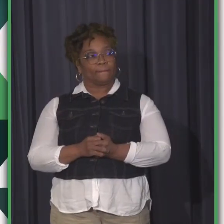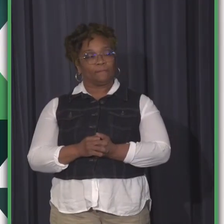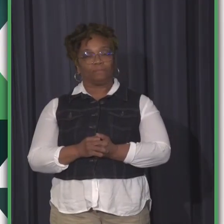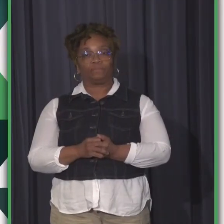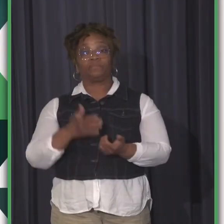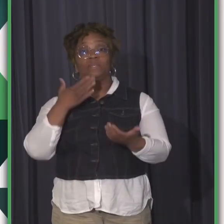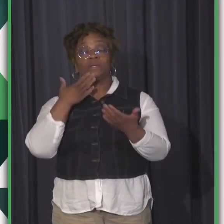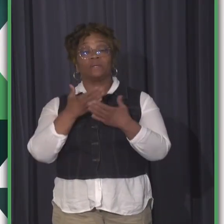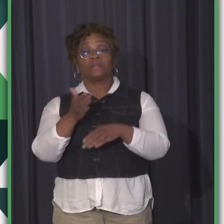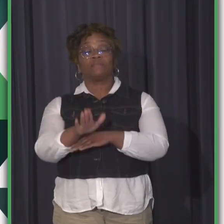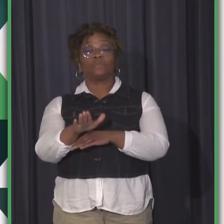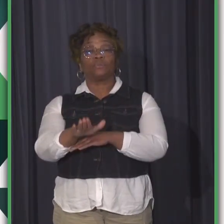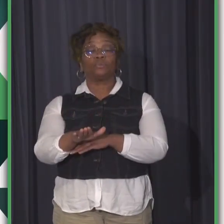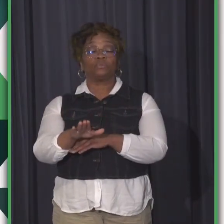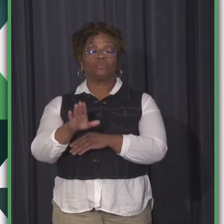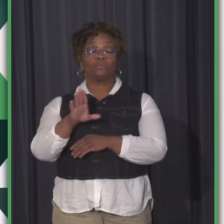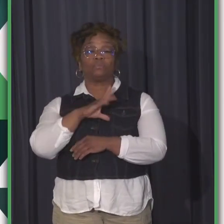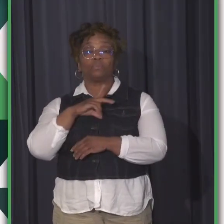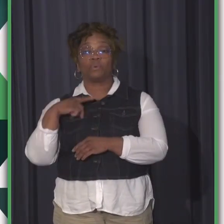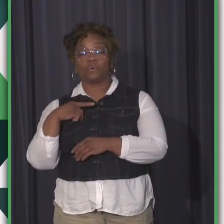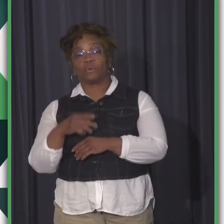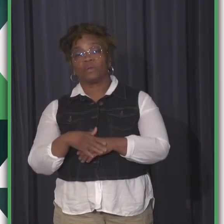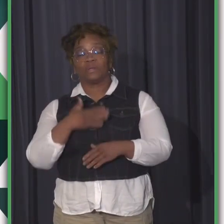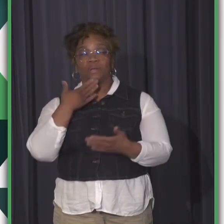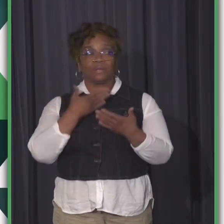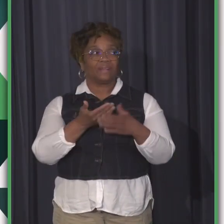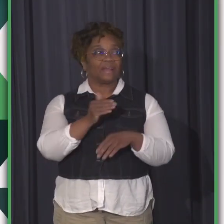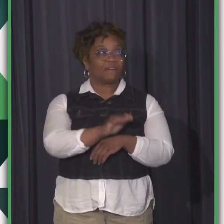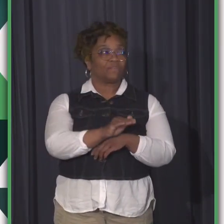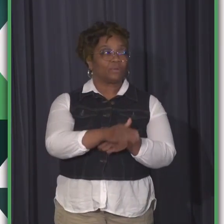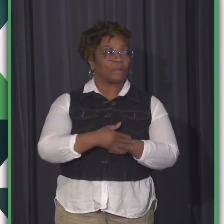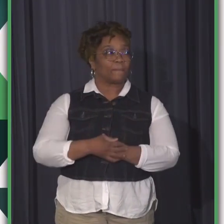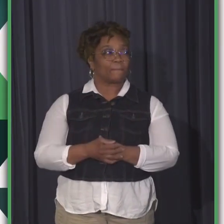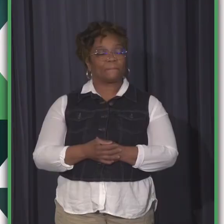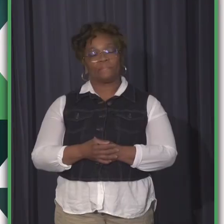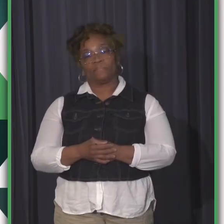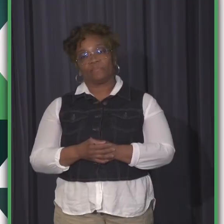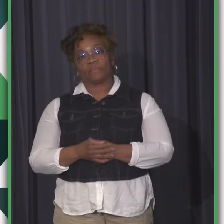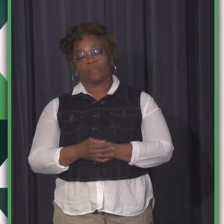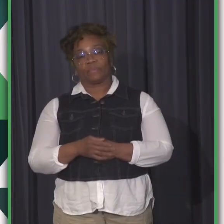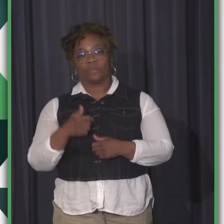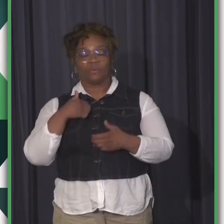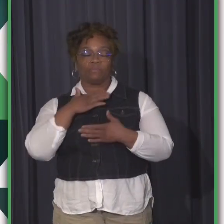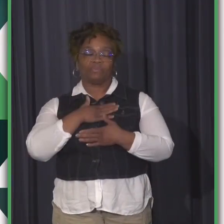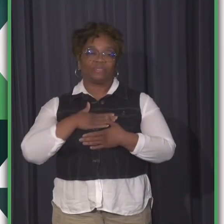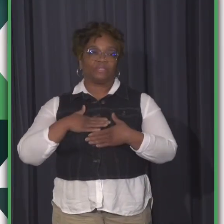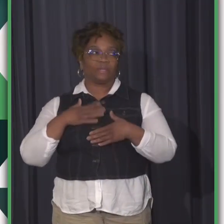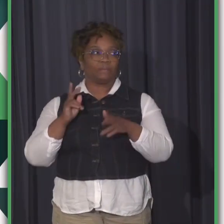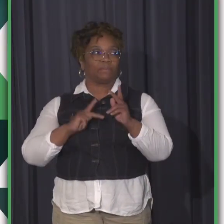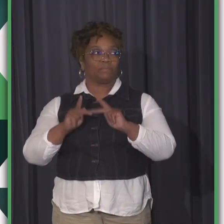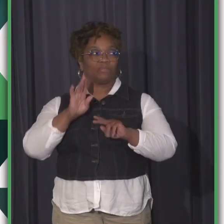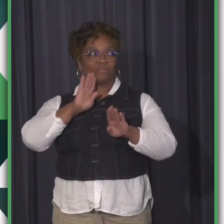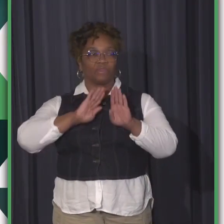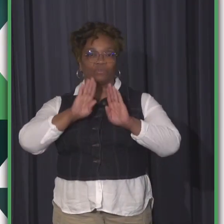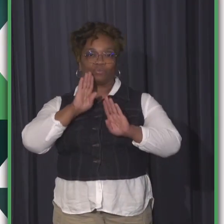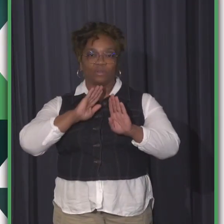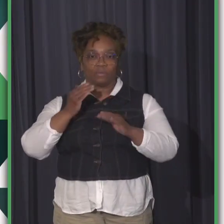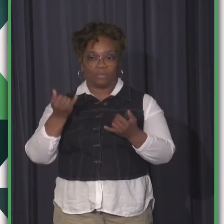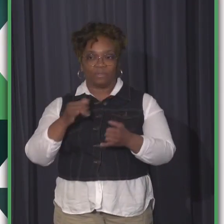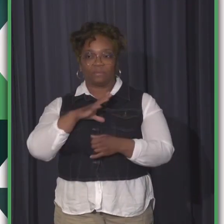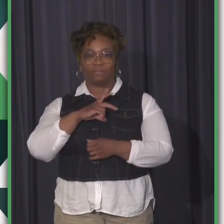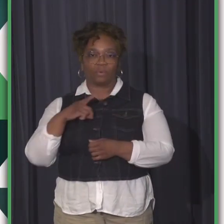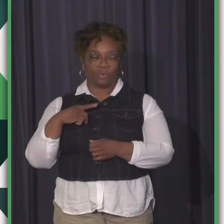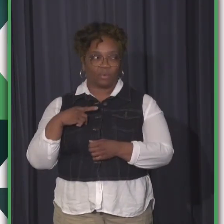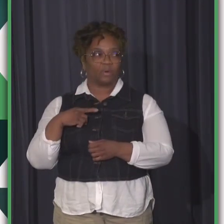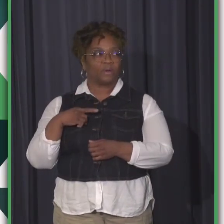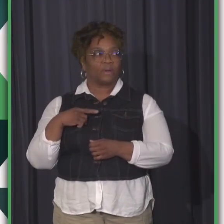Good afternoon, board. Good afternoon. You know, you can't help but appreciate people who are frustrated with this board.